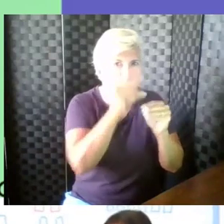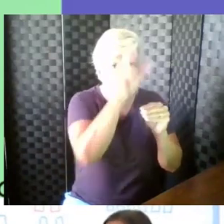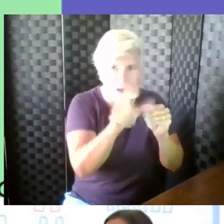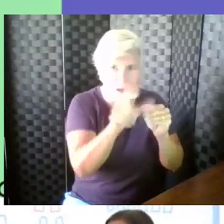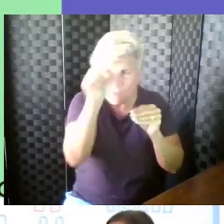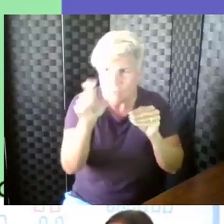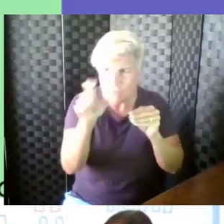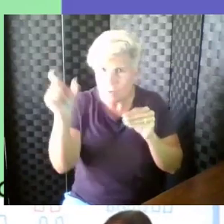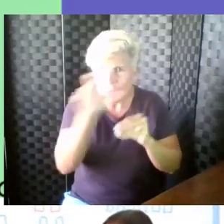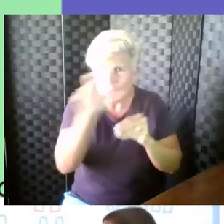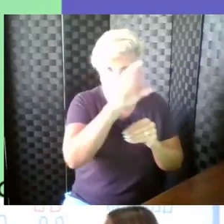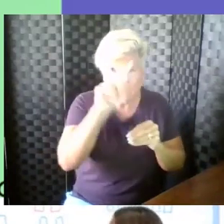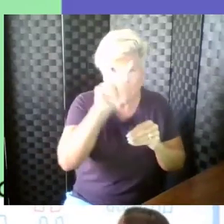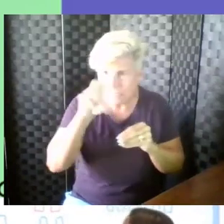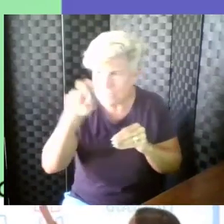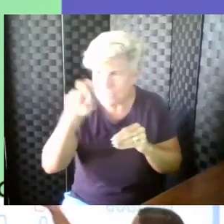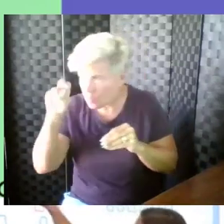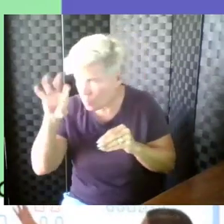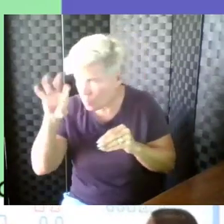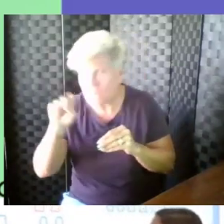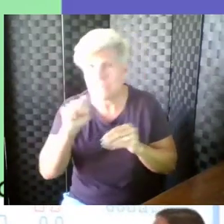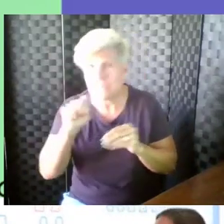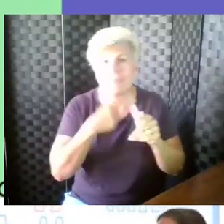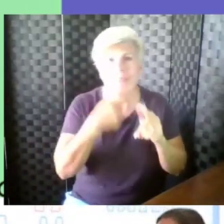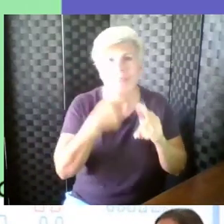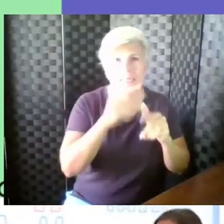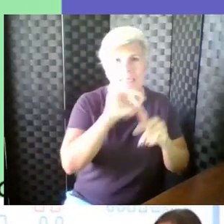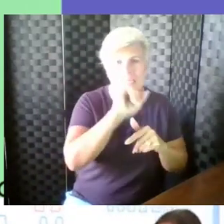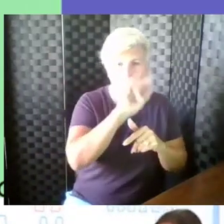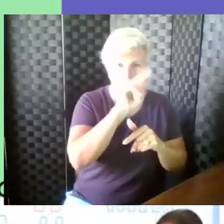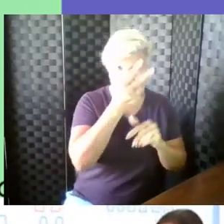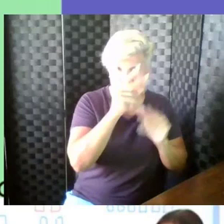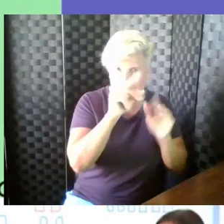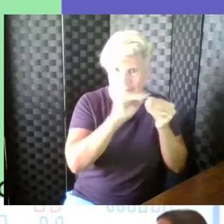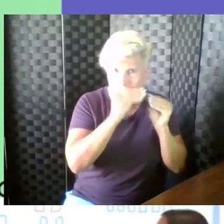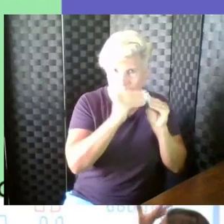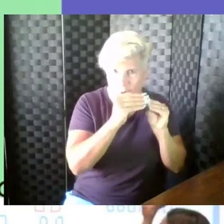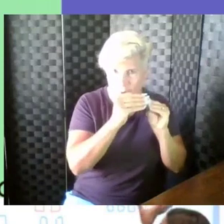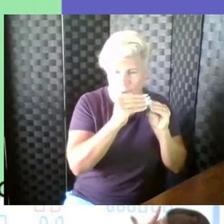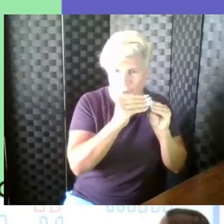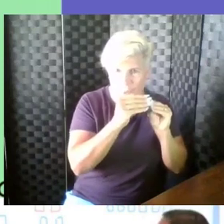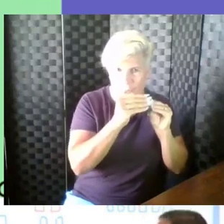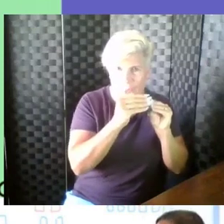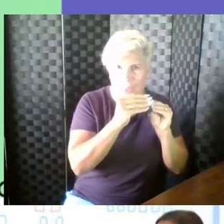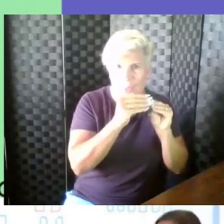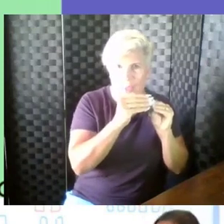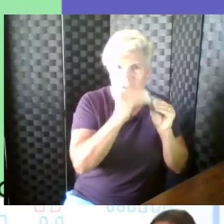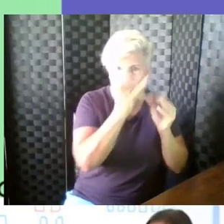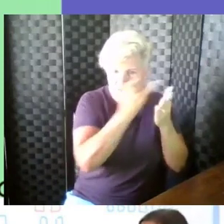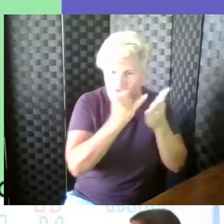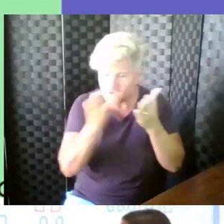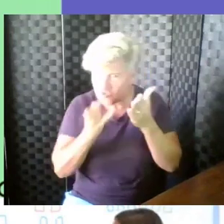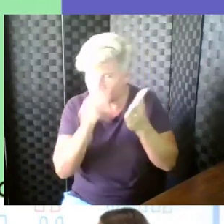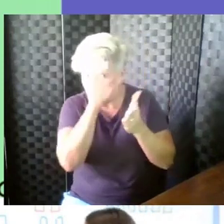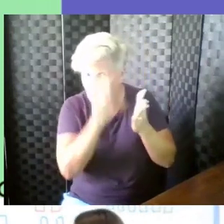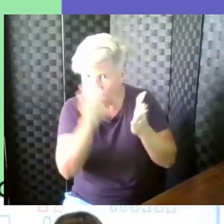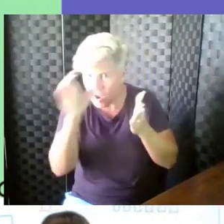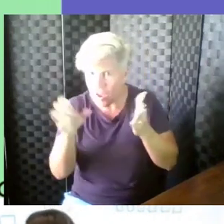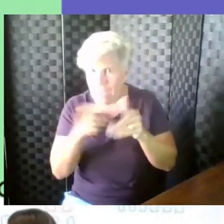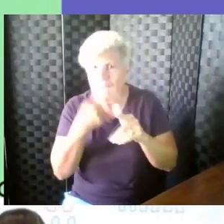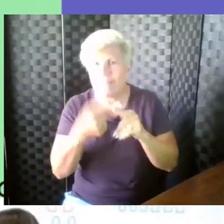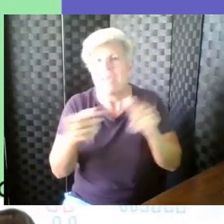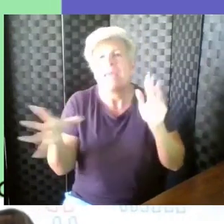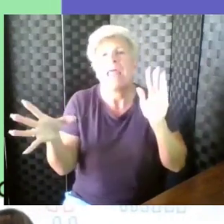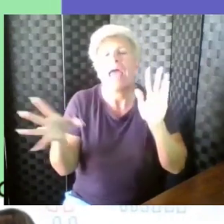value blocks to represent my numbers. Once I've done that, I do the same with my second number. Add your columns to get your final